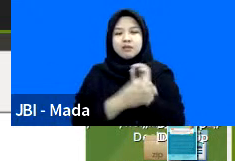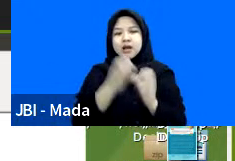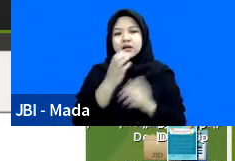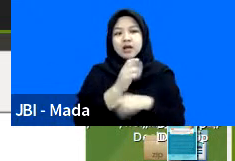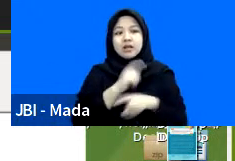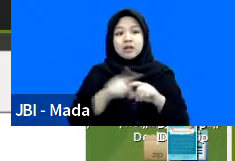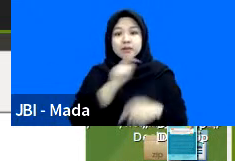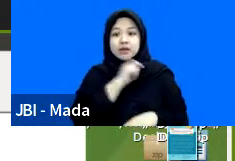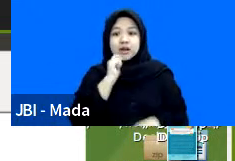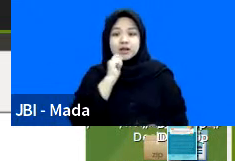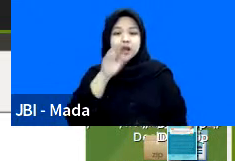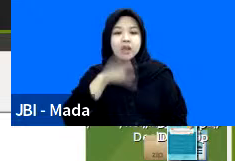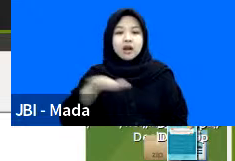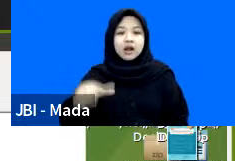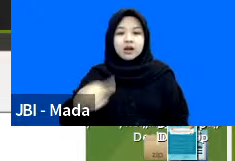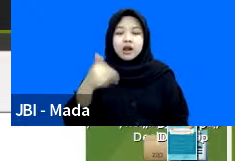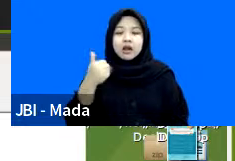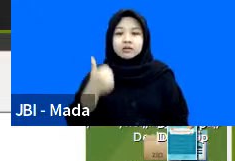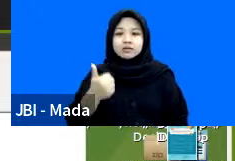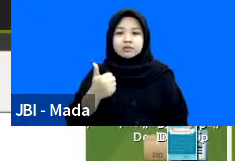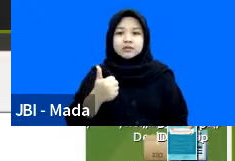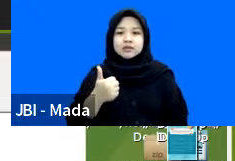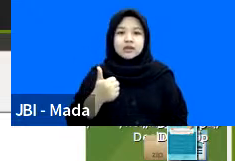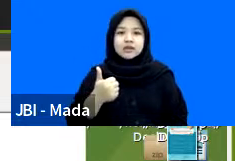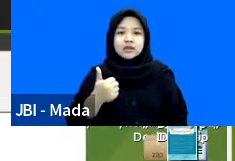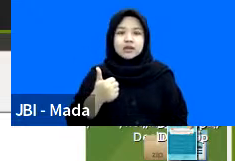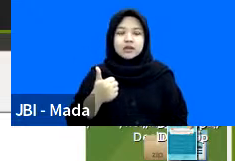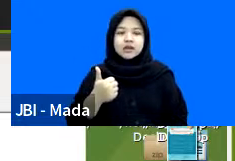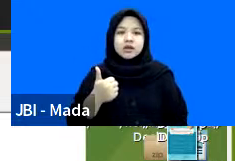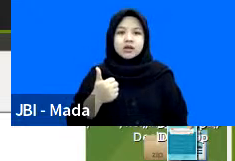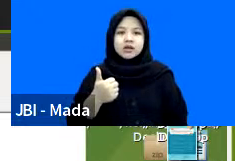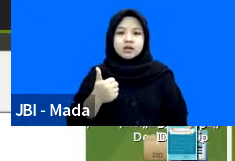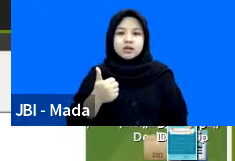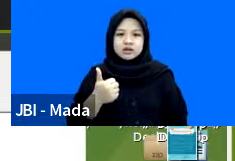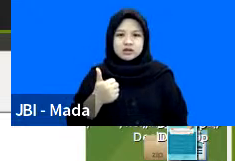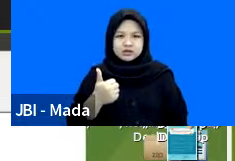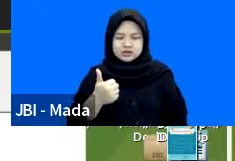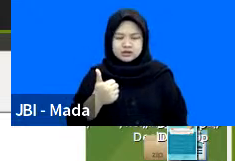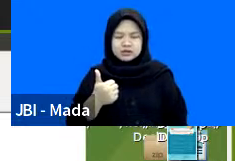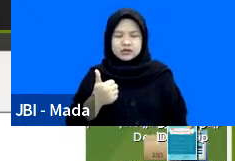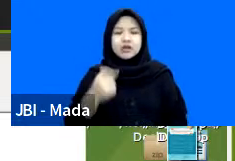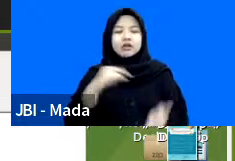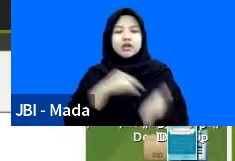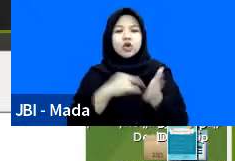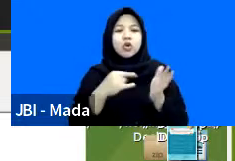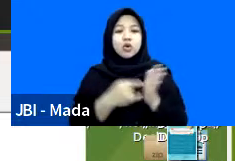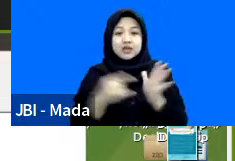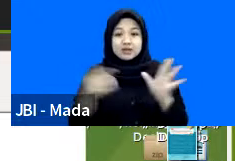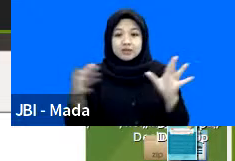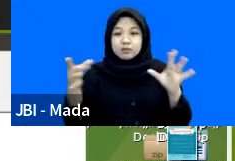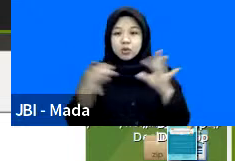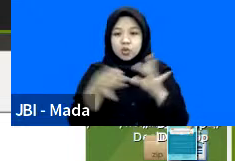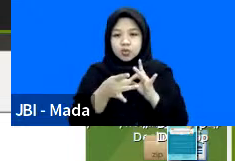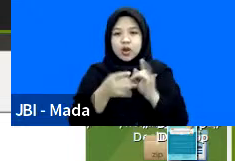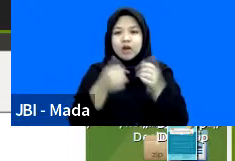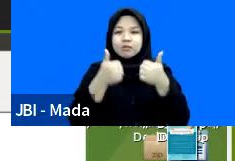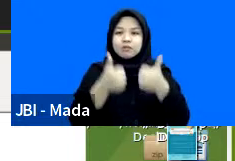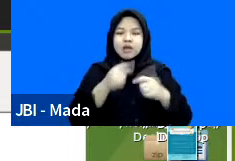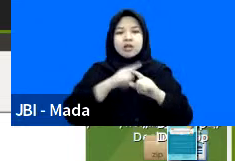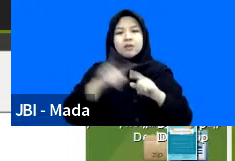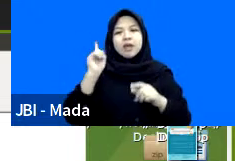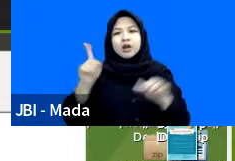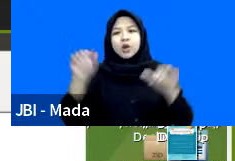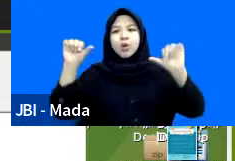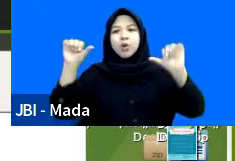play when the terrorist is there? So the technology not only connects us to good things, it also connects us to bad things. And that should be kept in mind. The